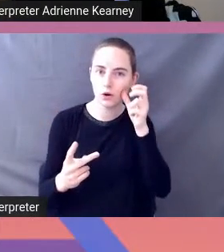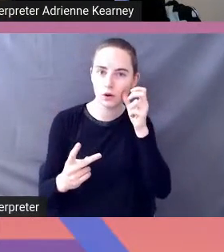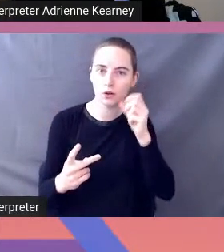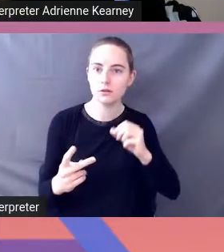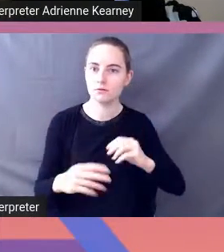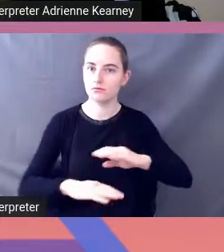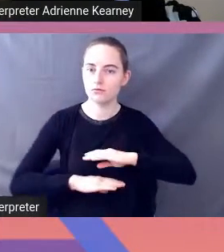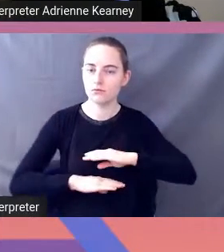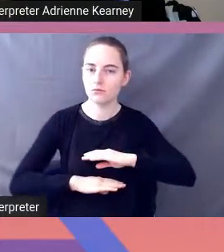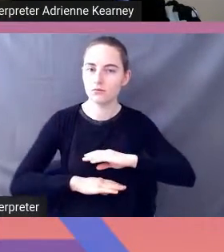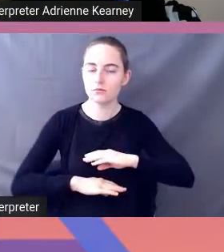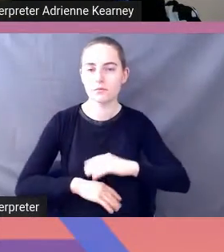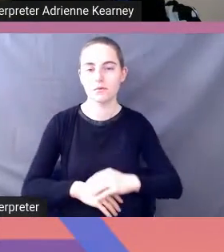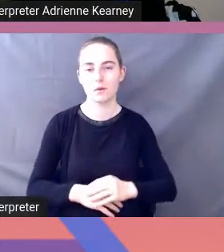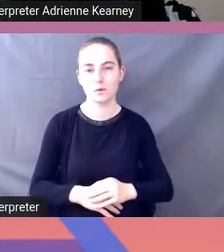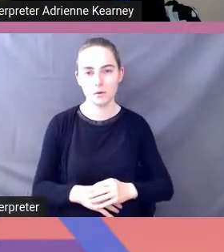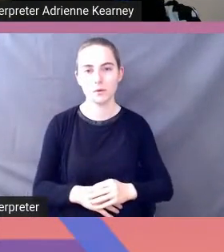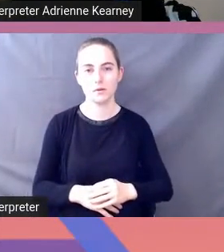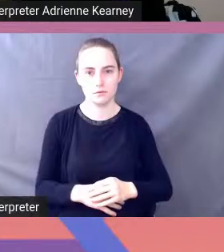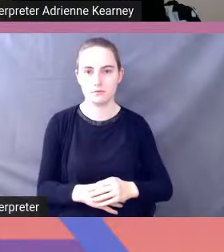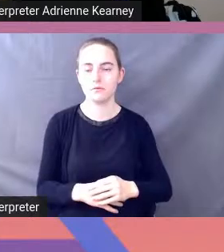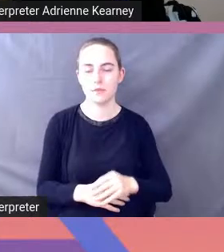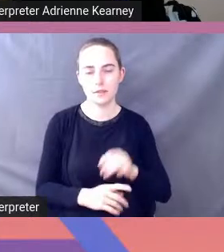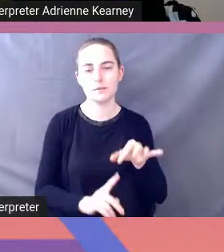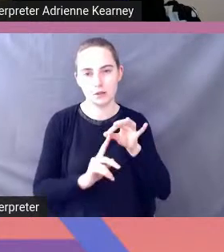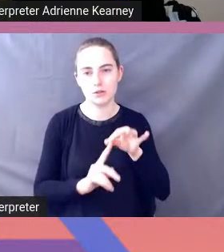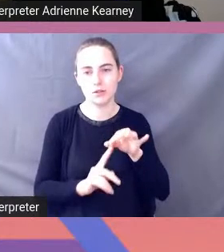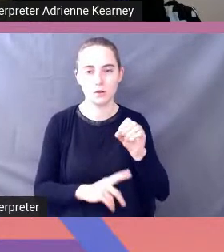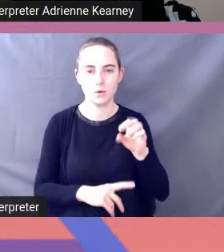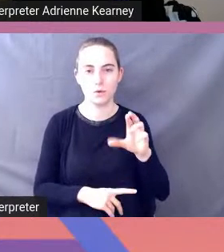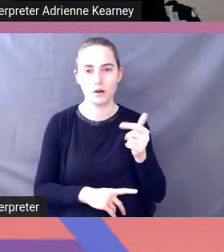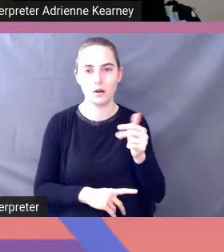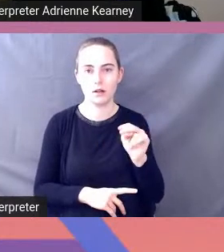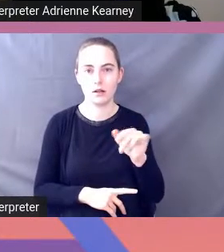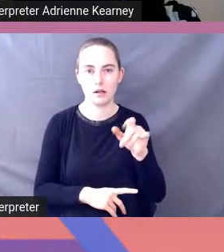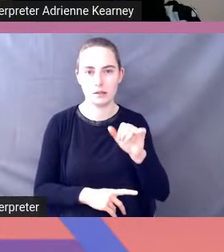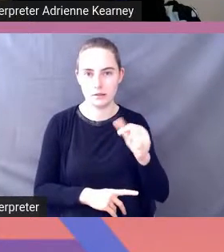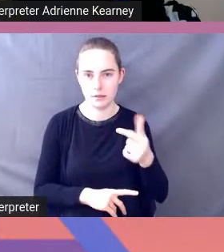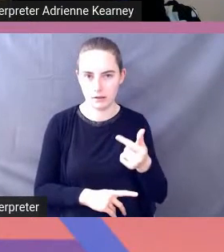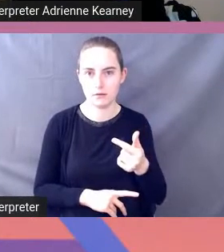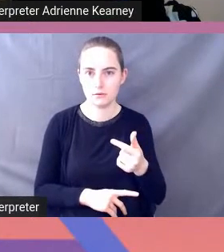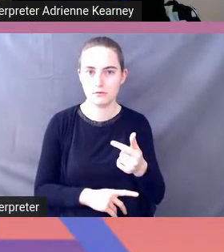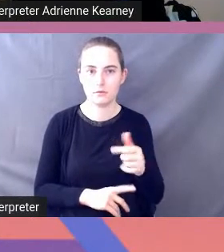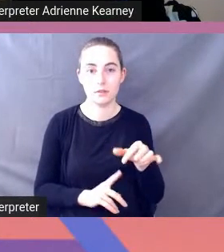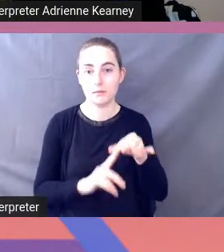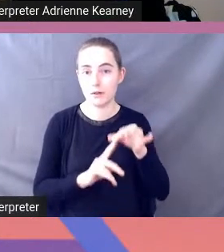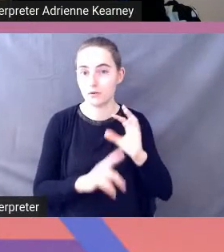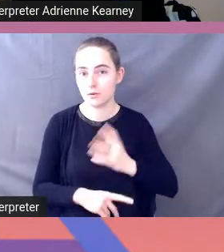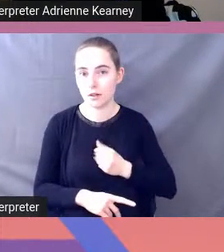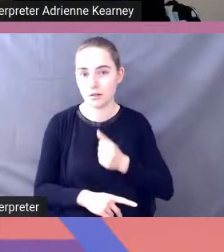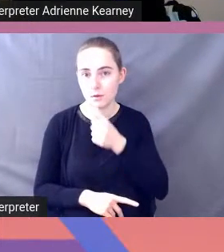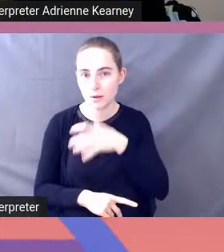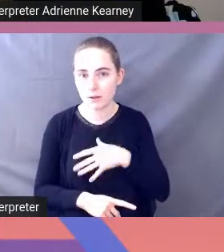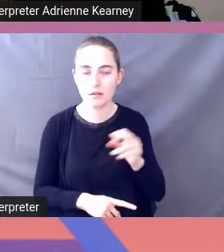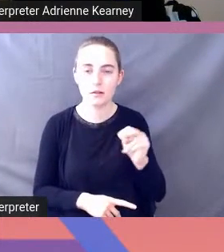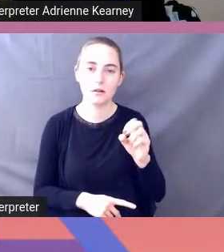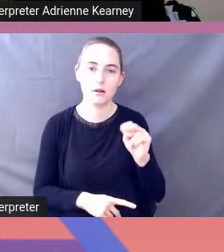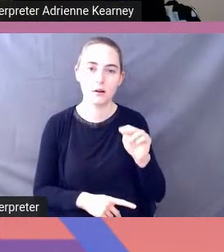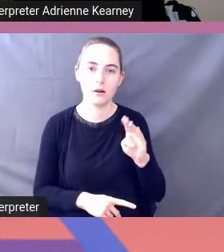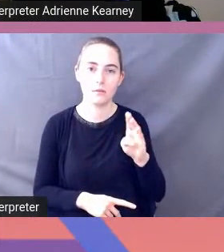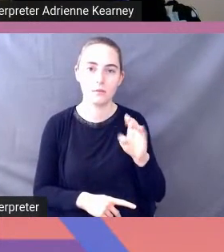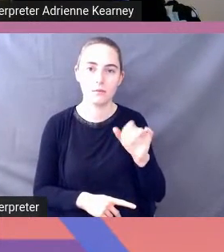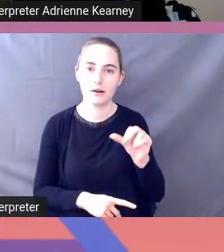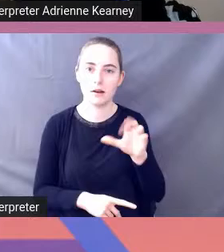know, whatever it is, because there's so many dangerous situations, especially for, you know, trans women or for non-binary people. There's so